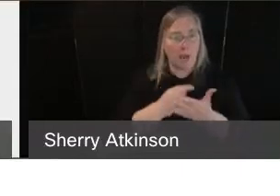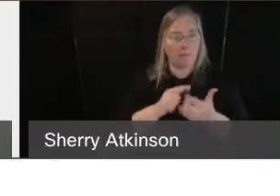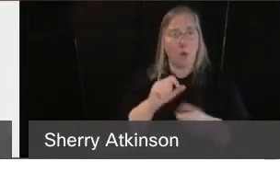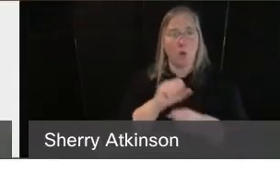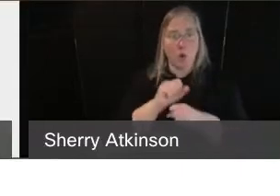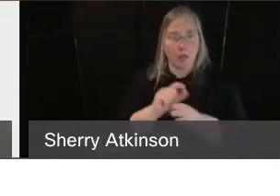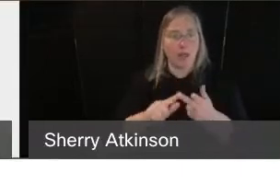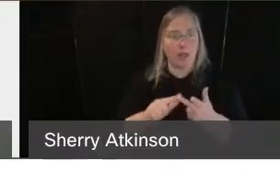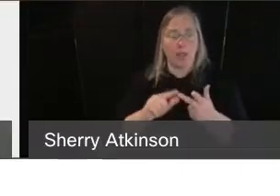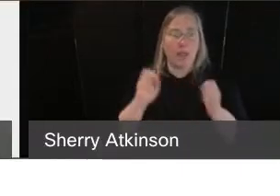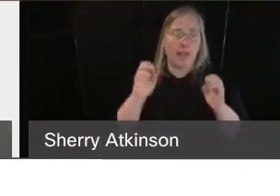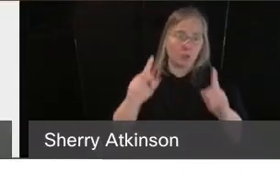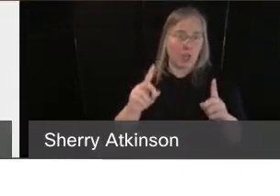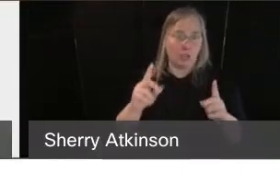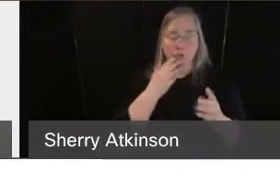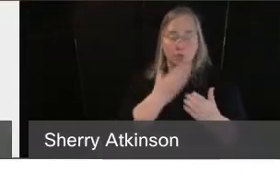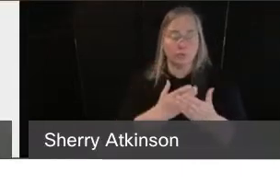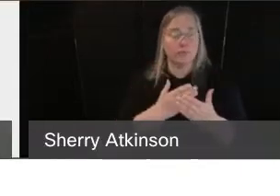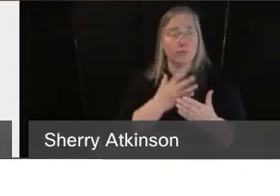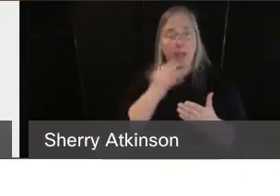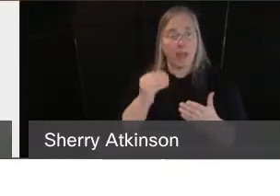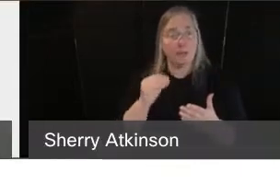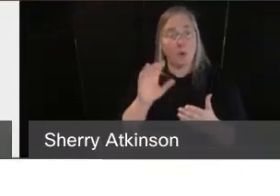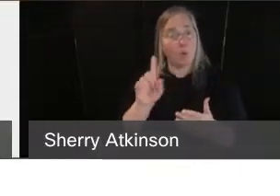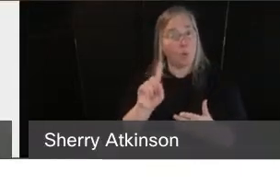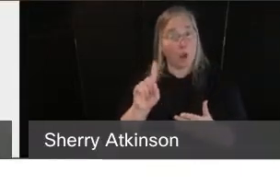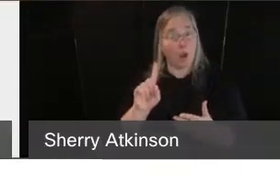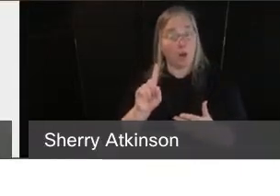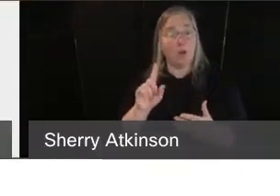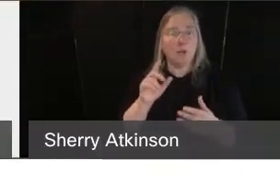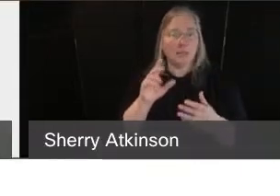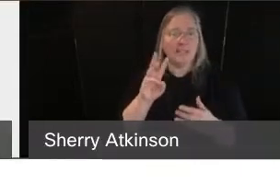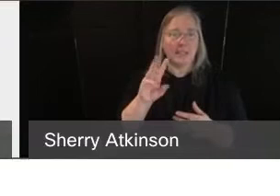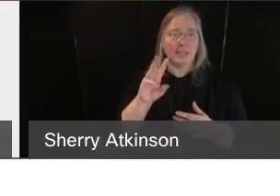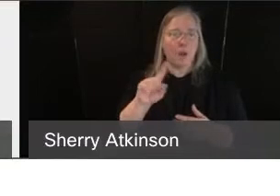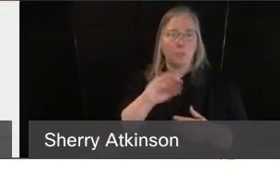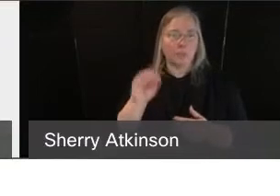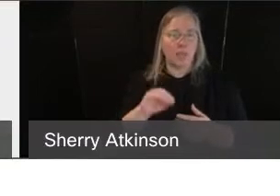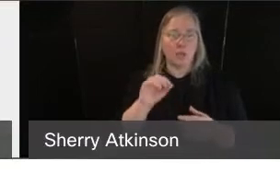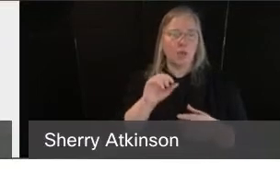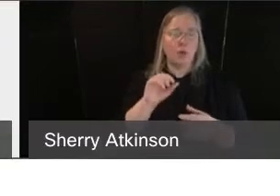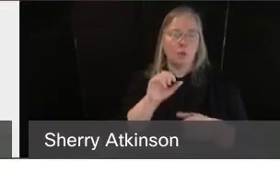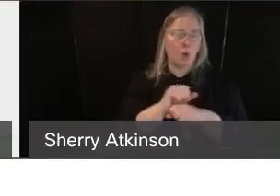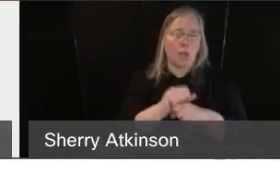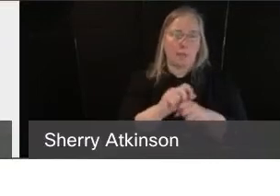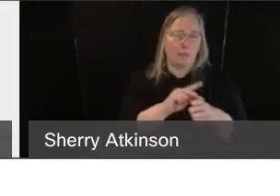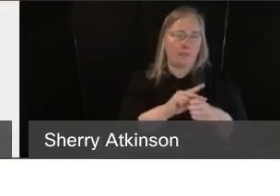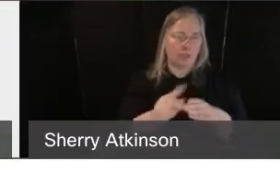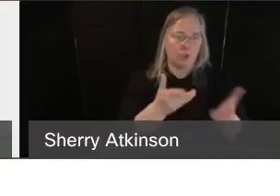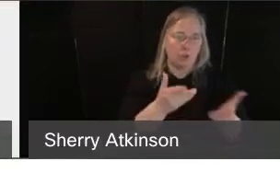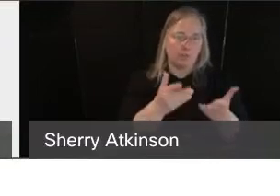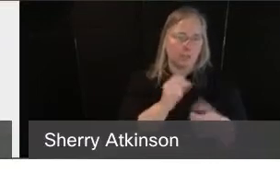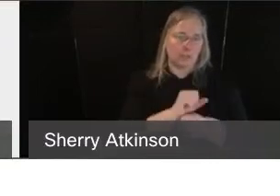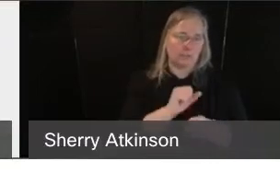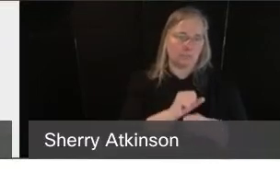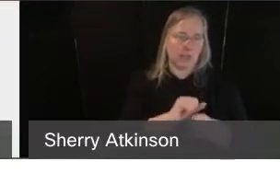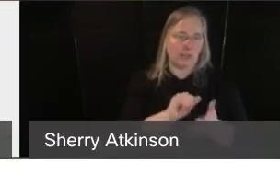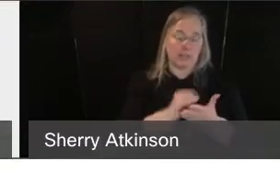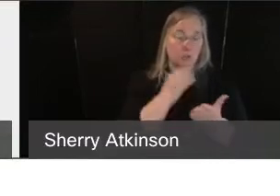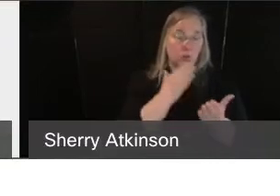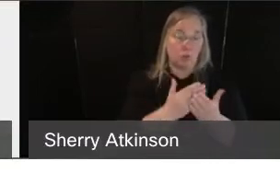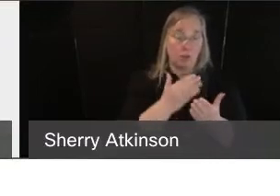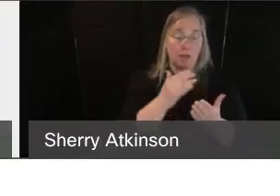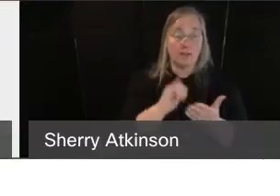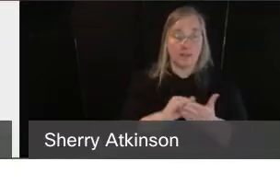work? About 65% of them are employed in professional services occupations, and that has been good, which is why, as Darius